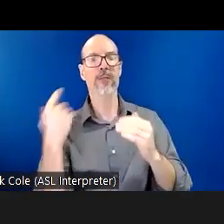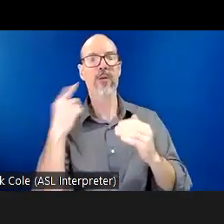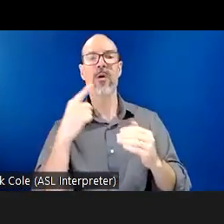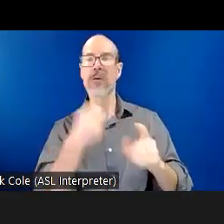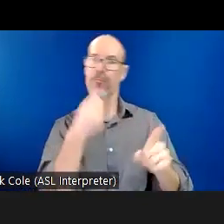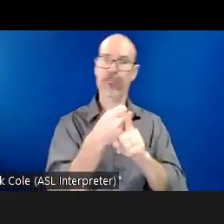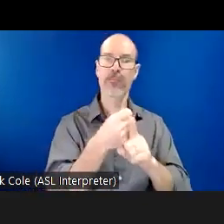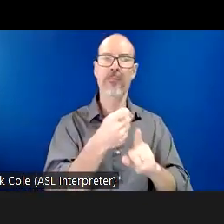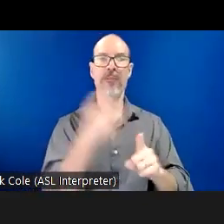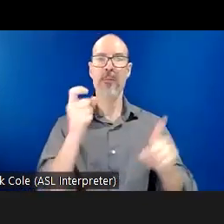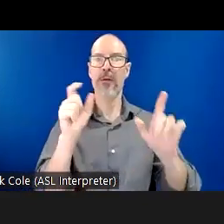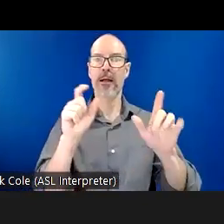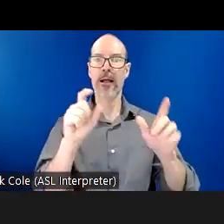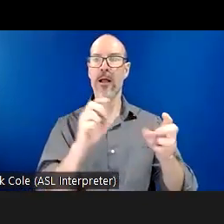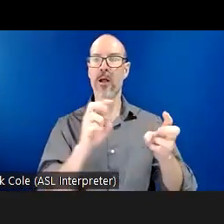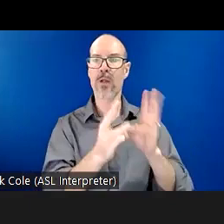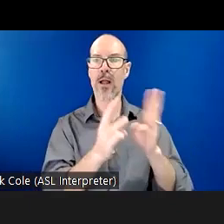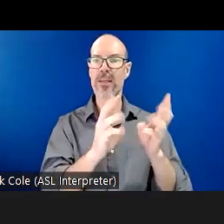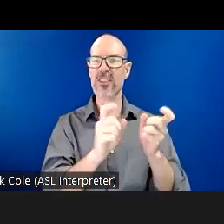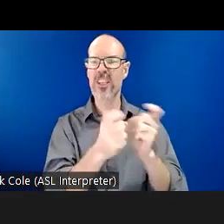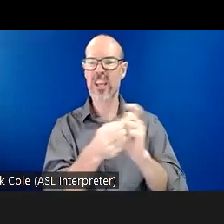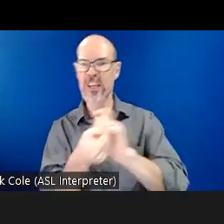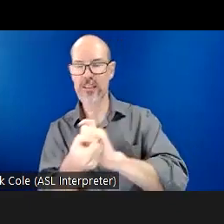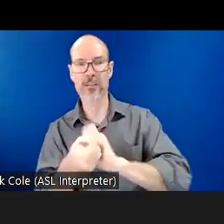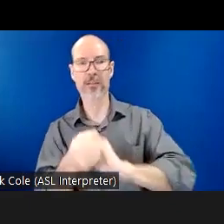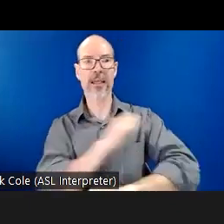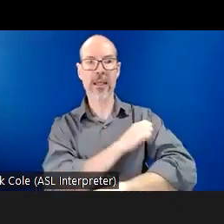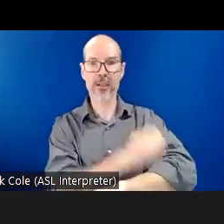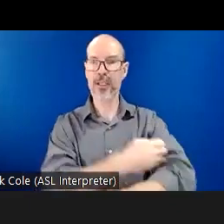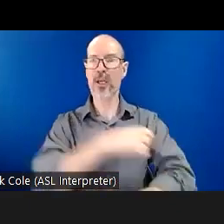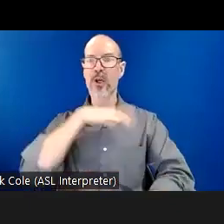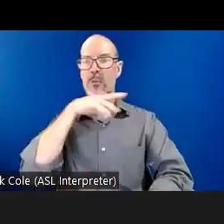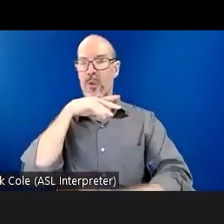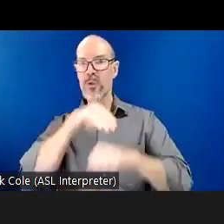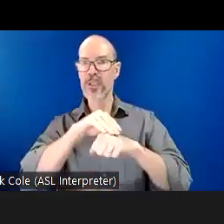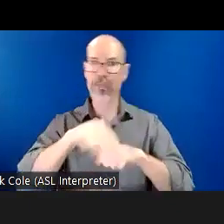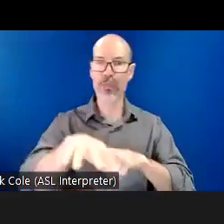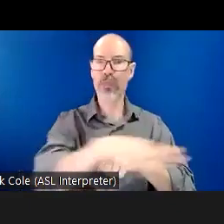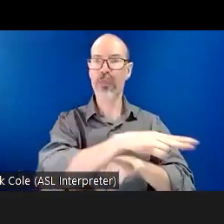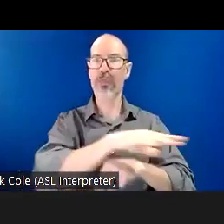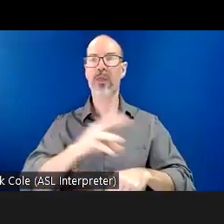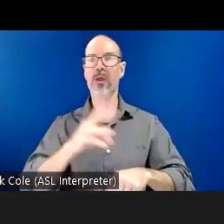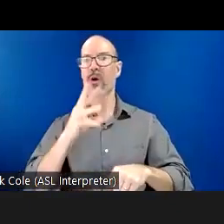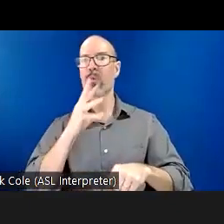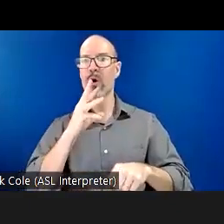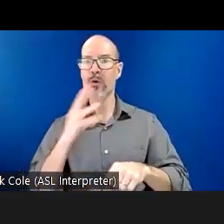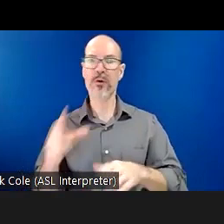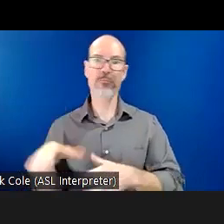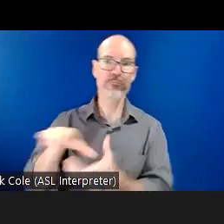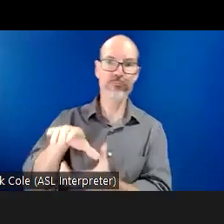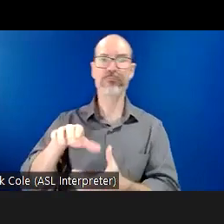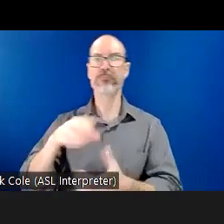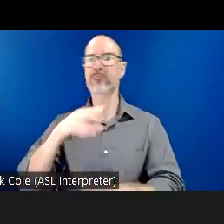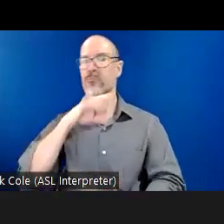change, energy, health, housing, pollution, transportation, water and wastewater, workforce development, and